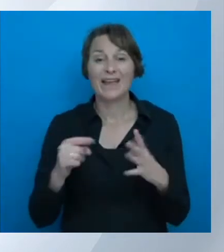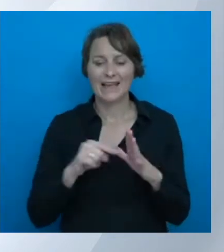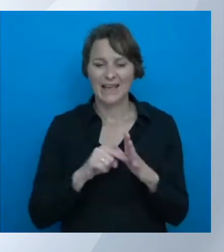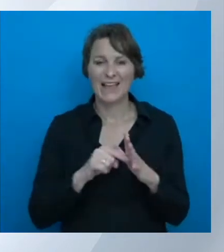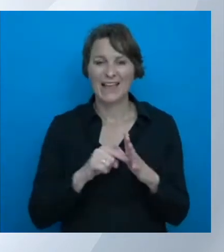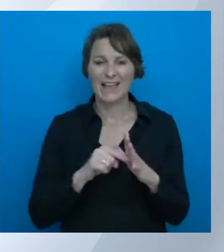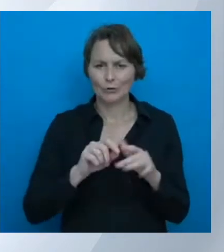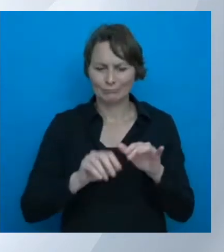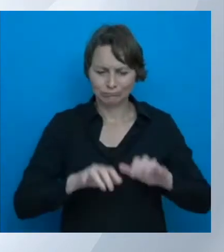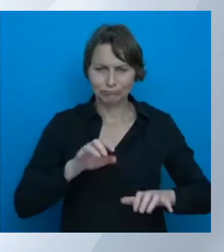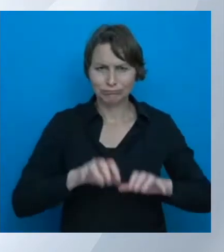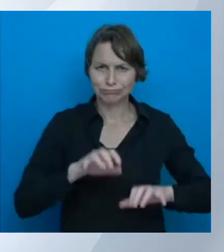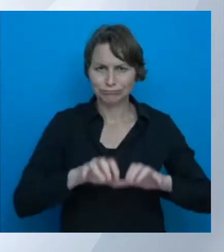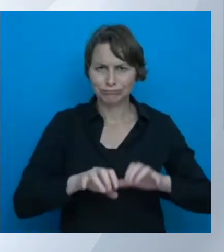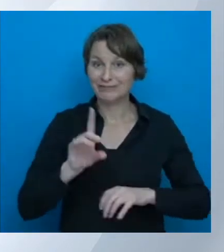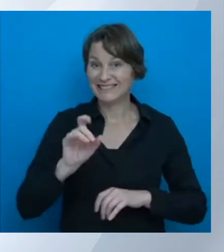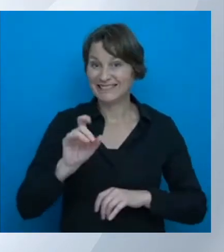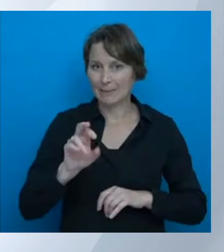application.